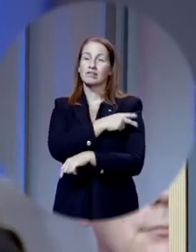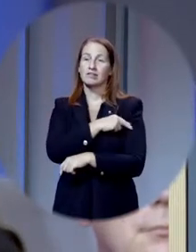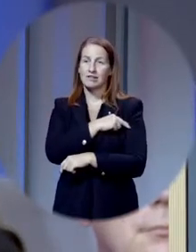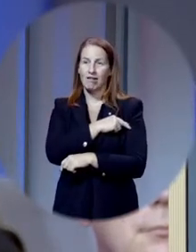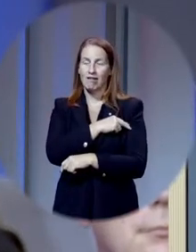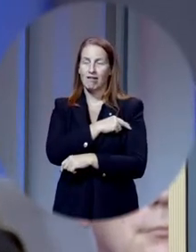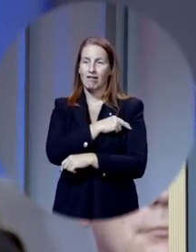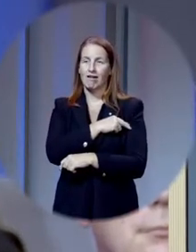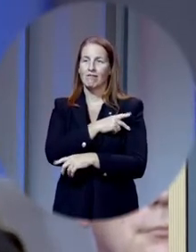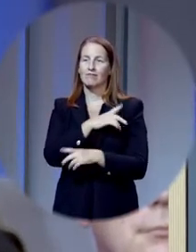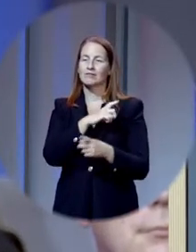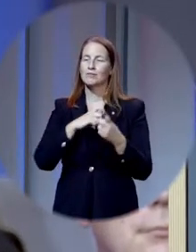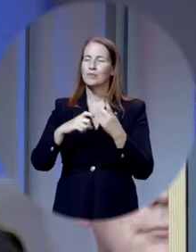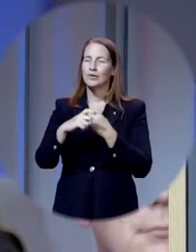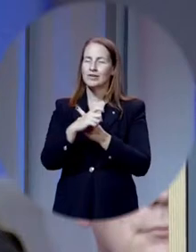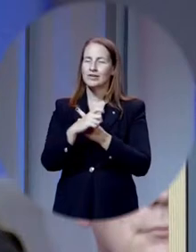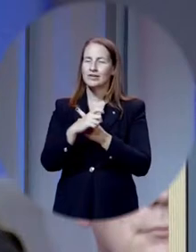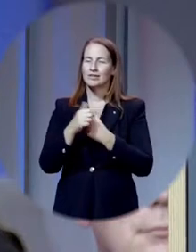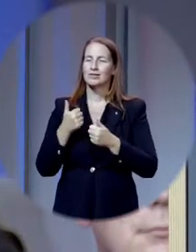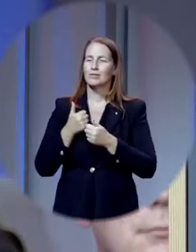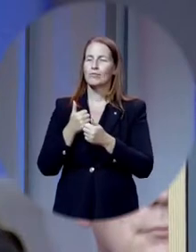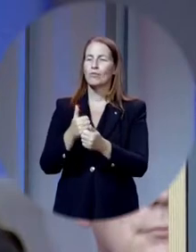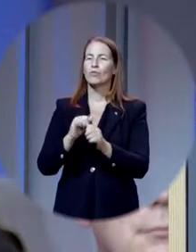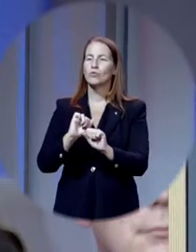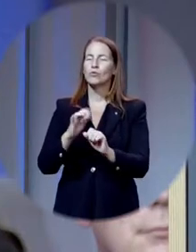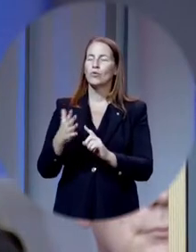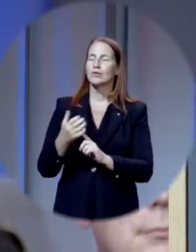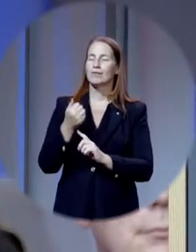and celebrate your achievements.